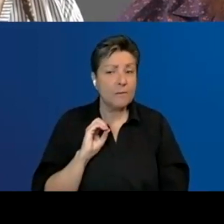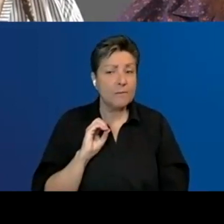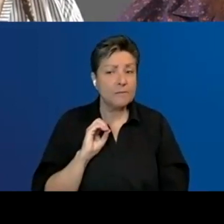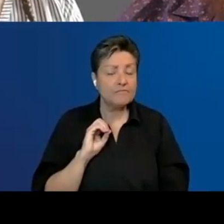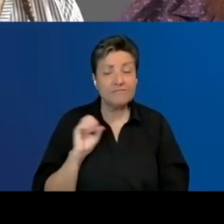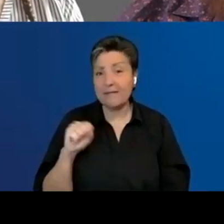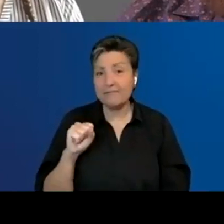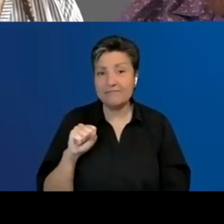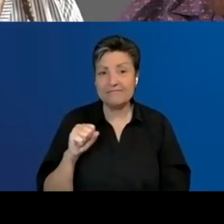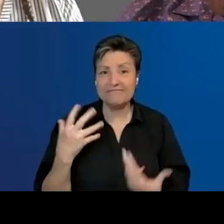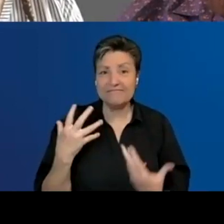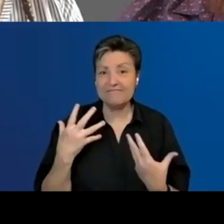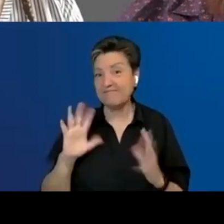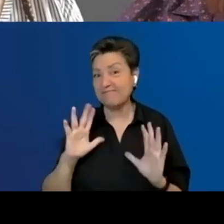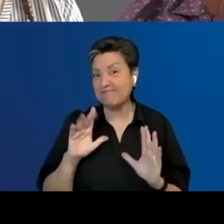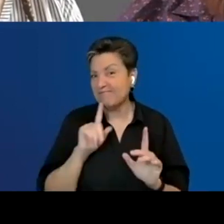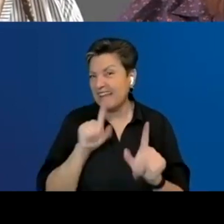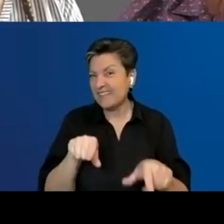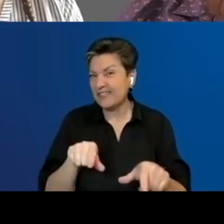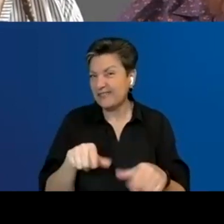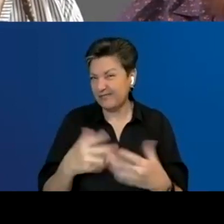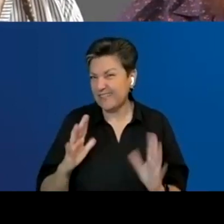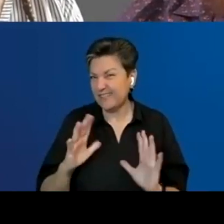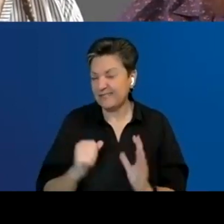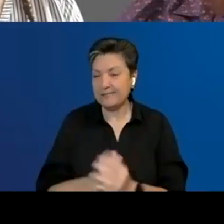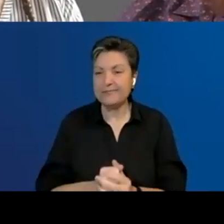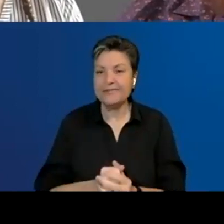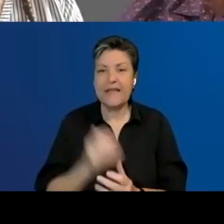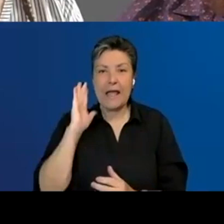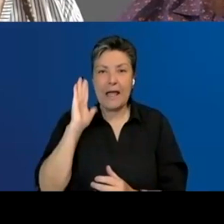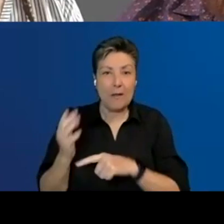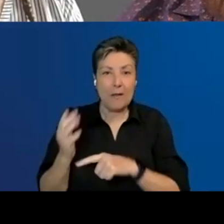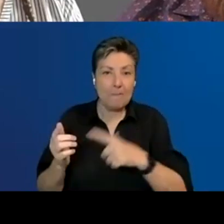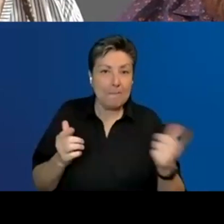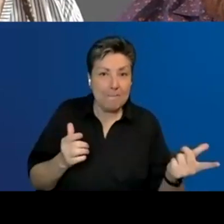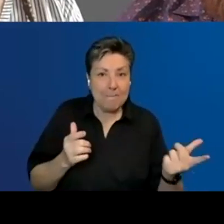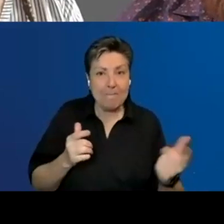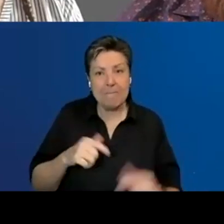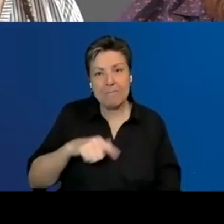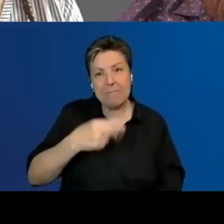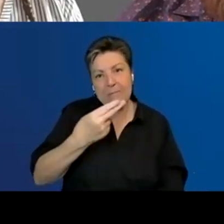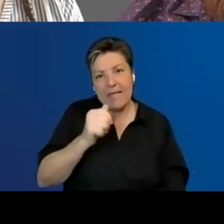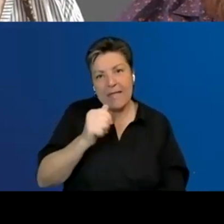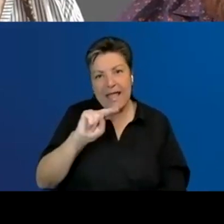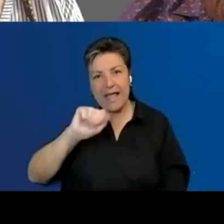Yeah, I think that answers the question. I'll pass it off to Hannah.